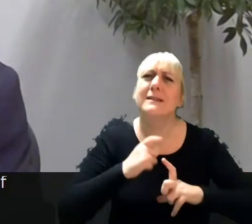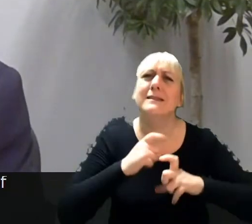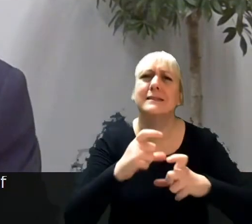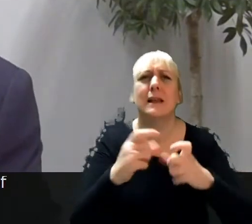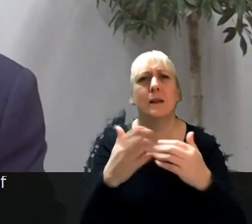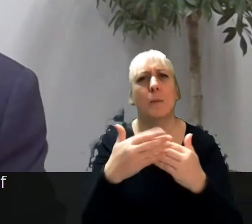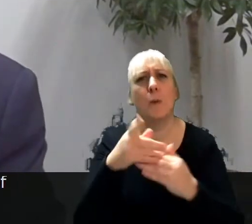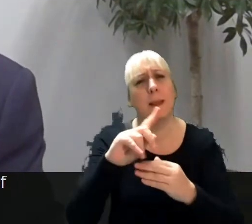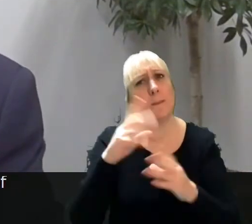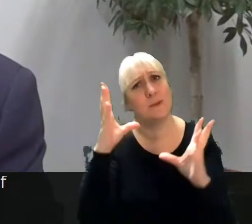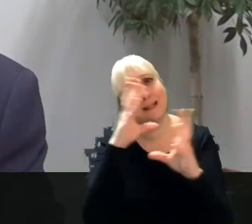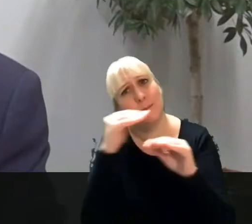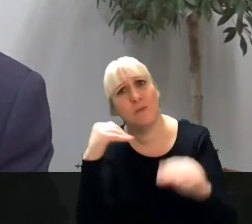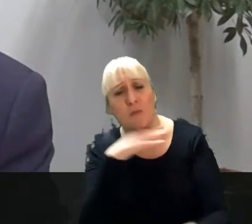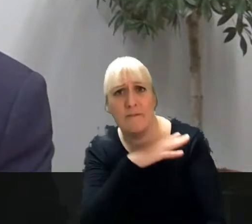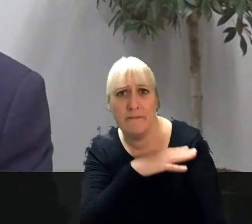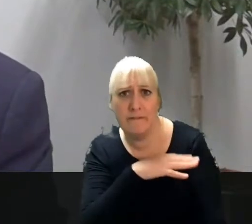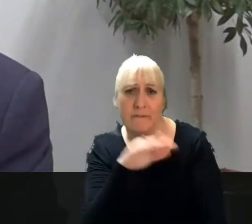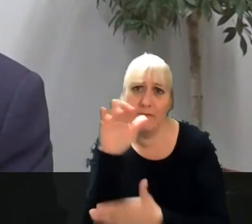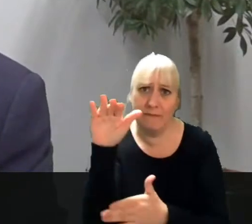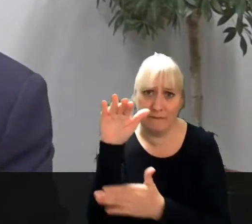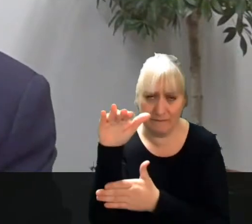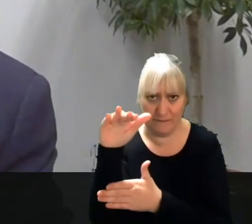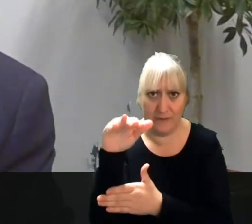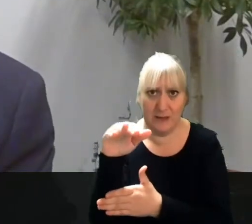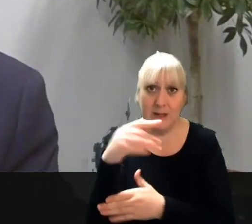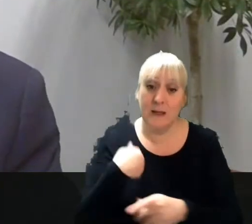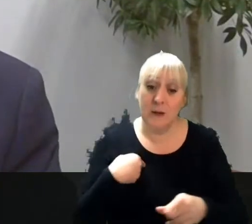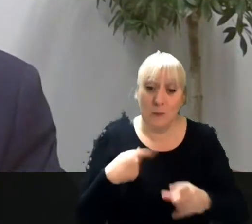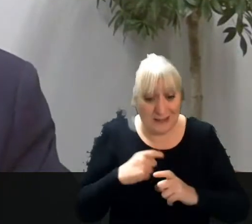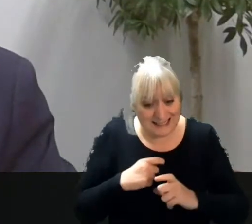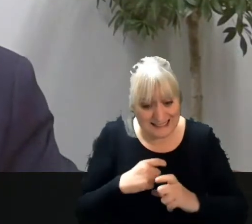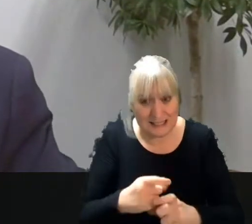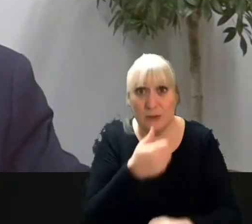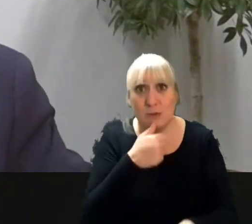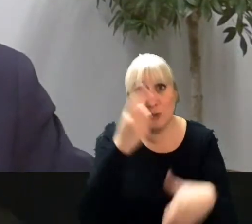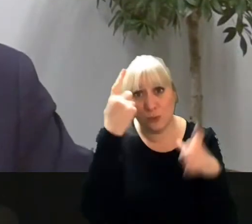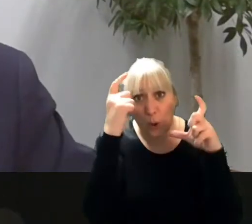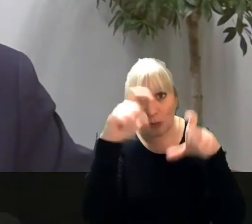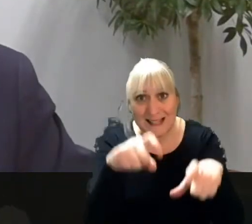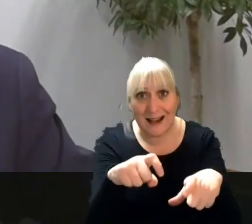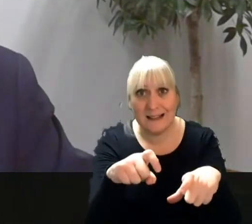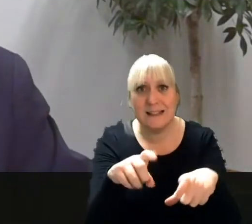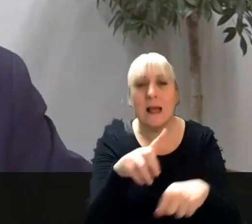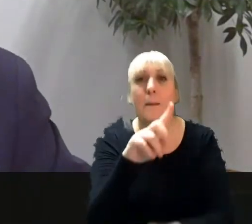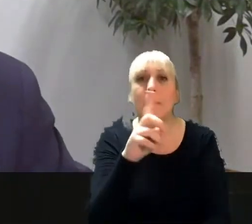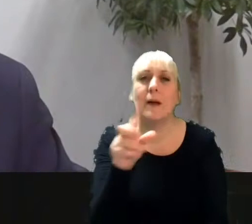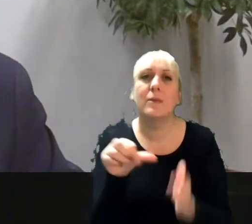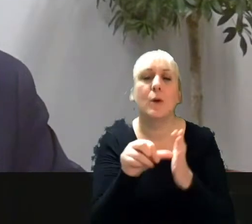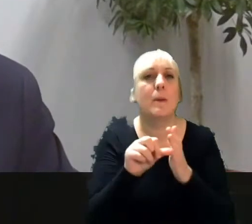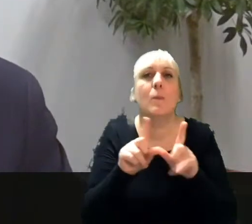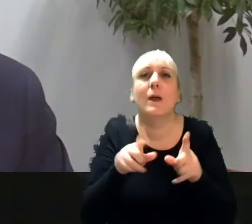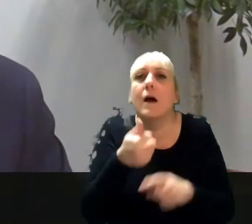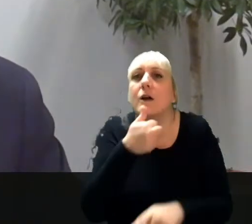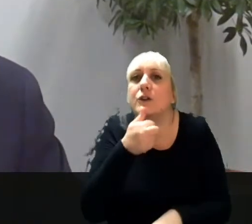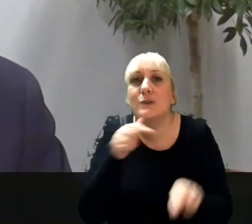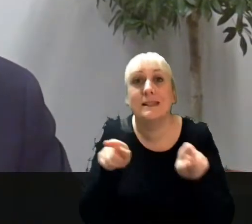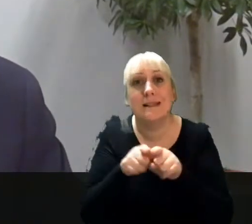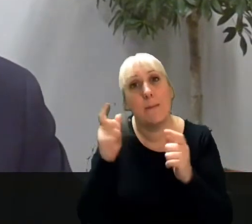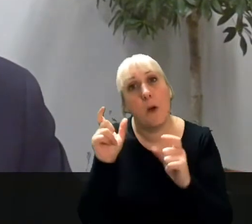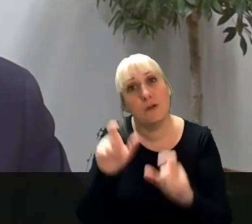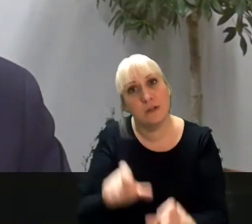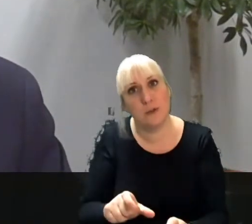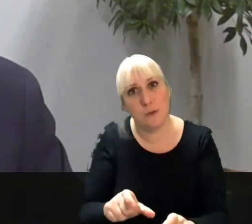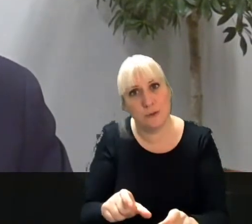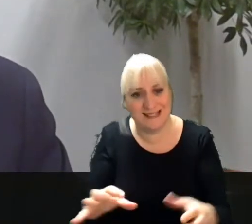one of the things we're doing is we continue to use hotels, but also we can't use the same hostels we had before because of the pandemic. And so